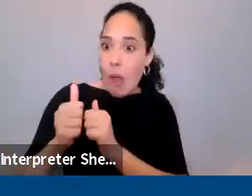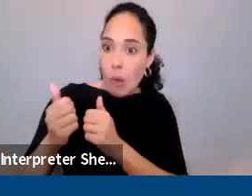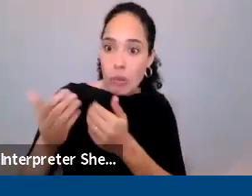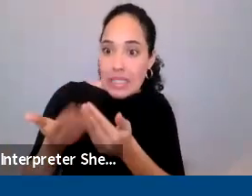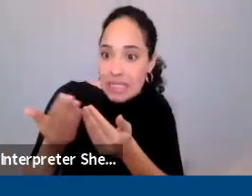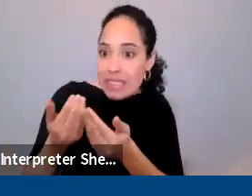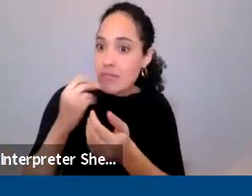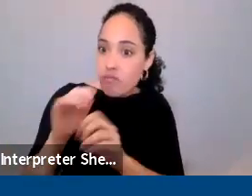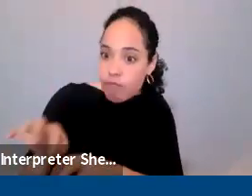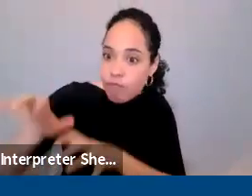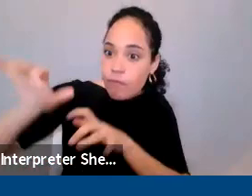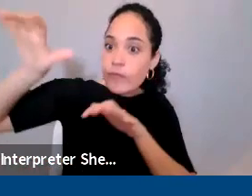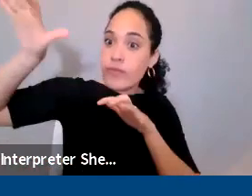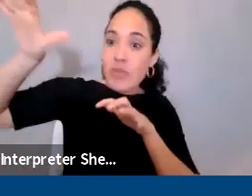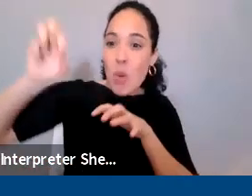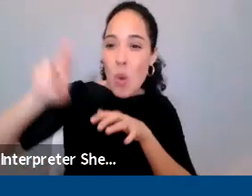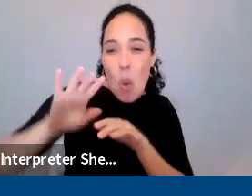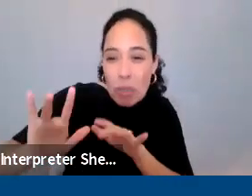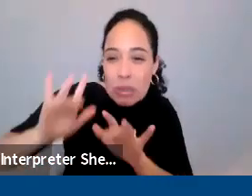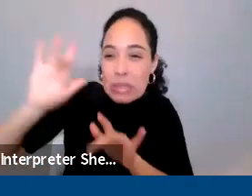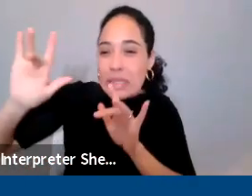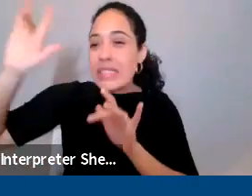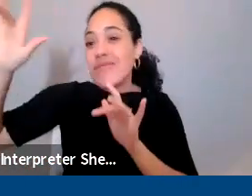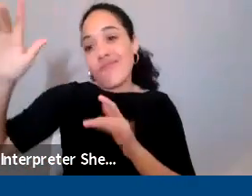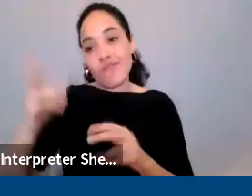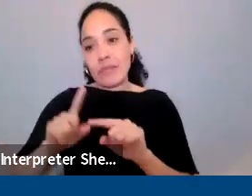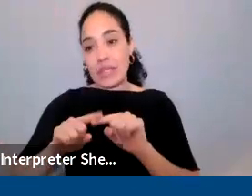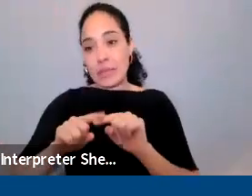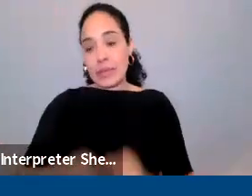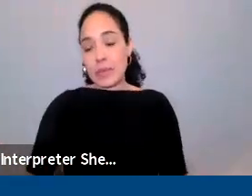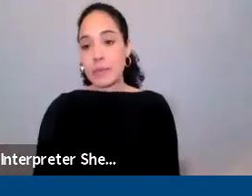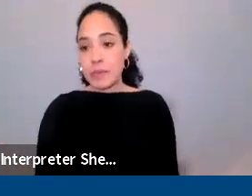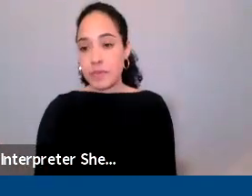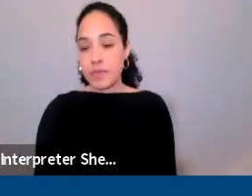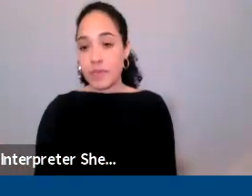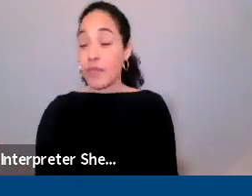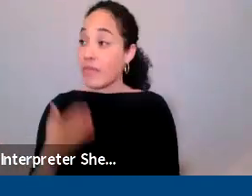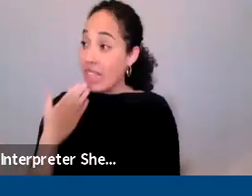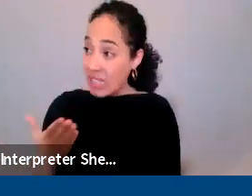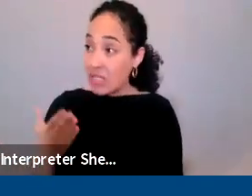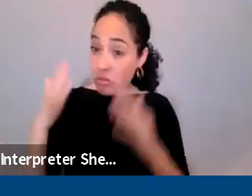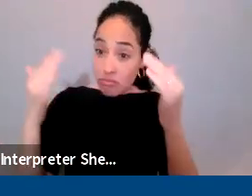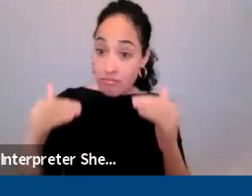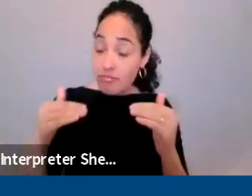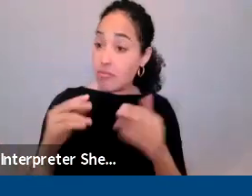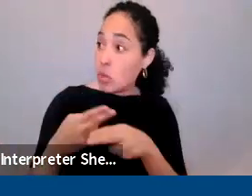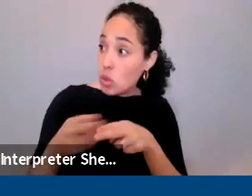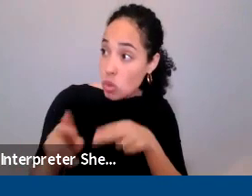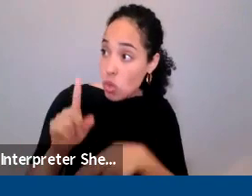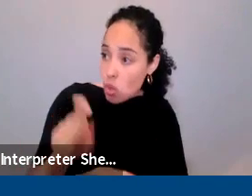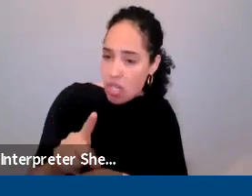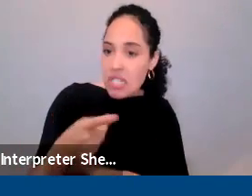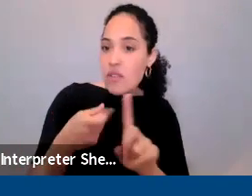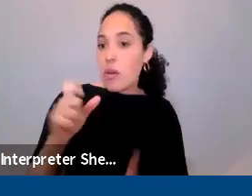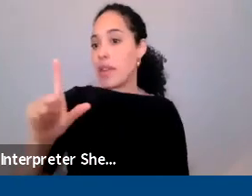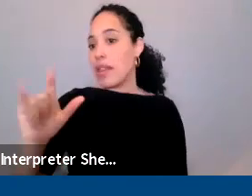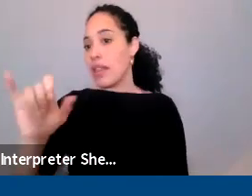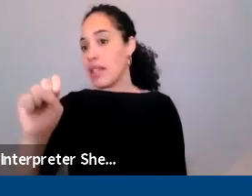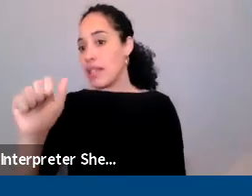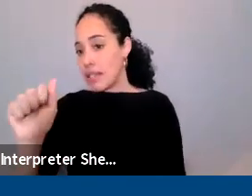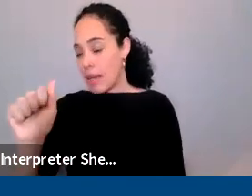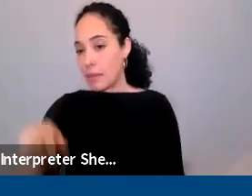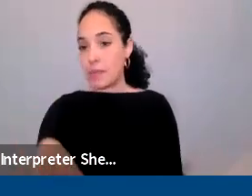Tracy. Another quick question we have from Lisa again. Is it up to individual